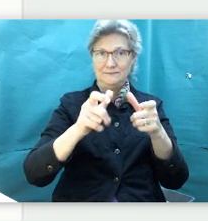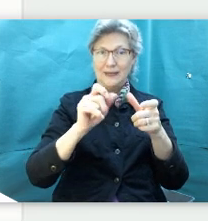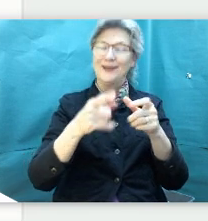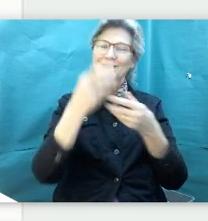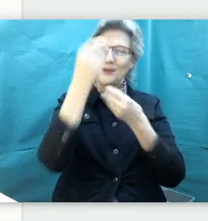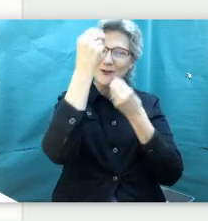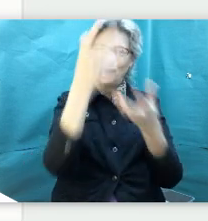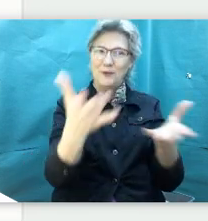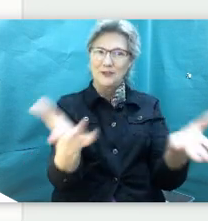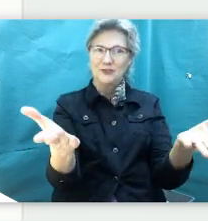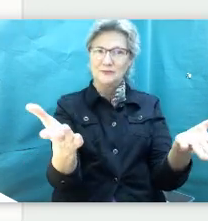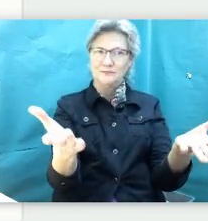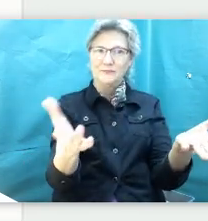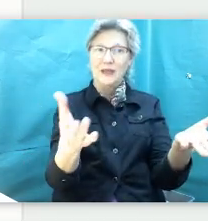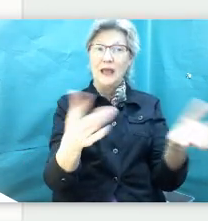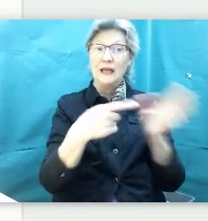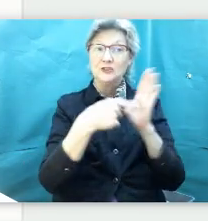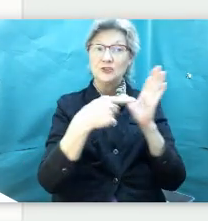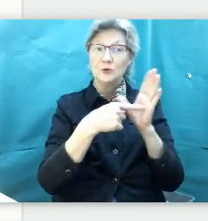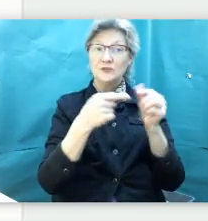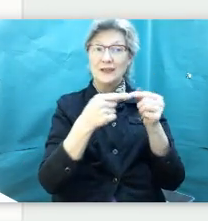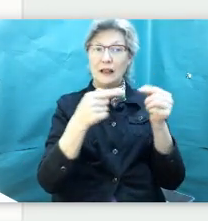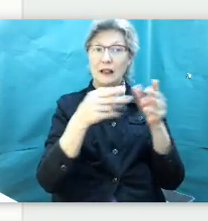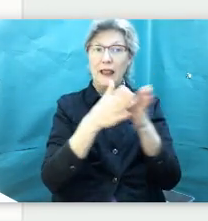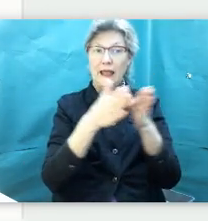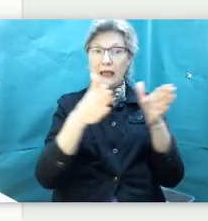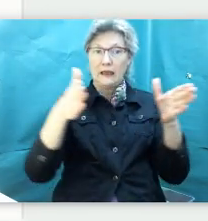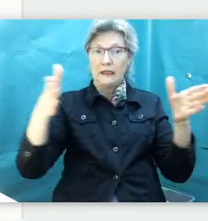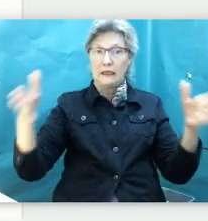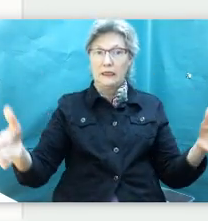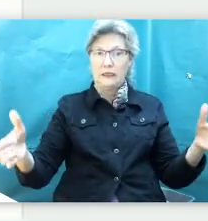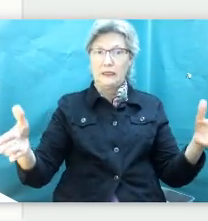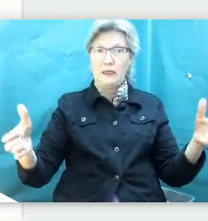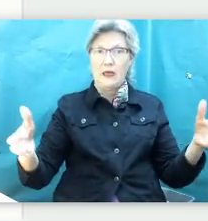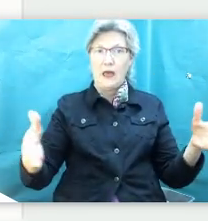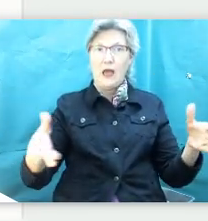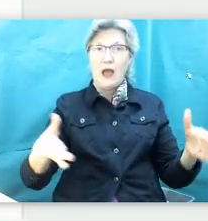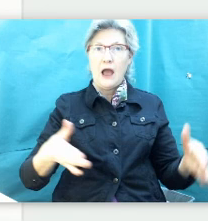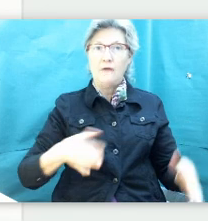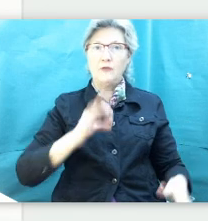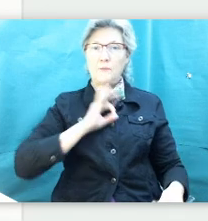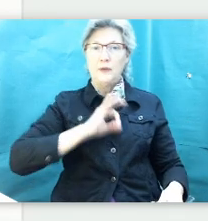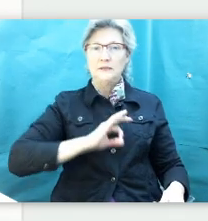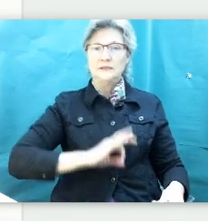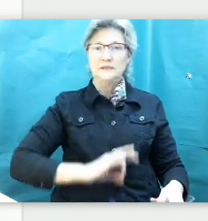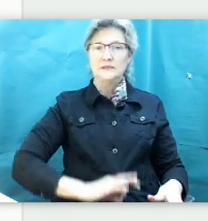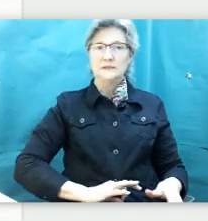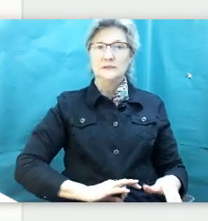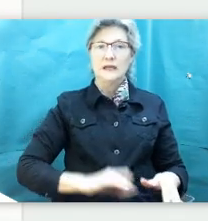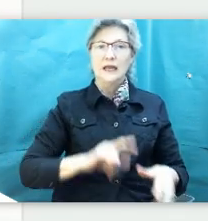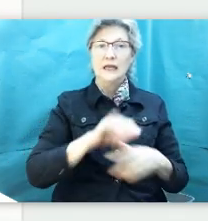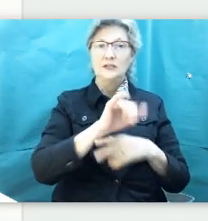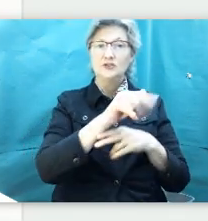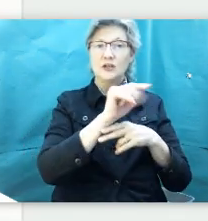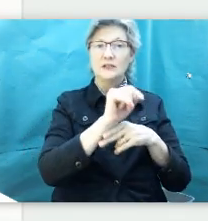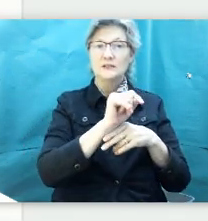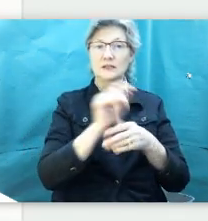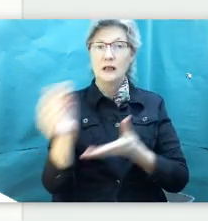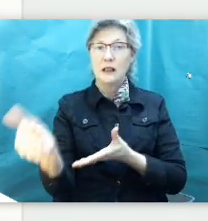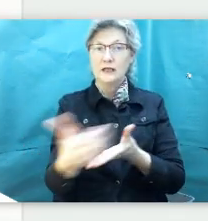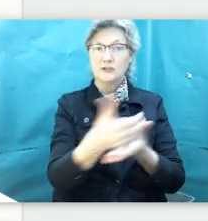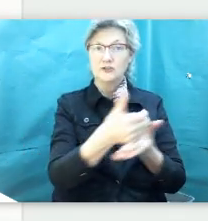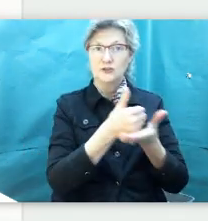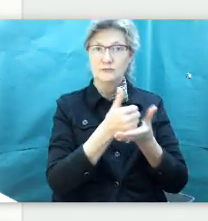data. The data shows the length of the buttons in Jen's collection. For an art project, she wants to